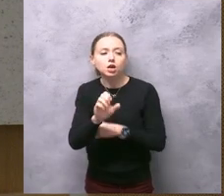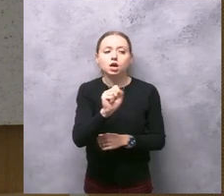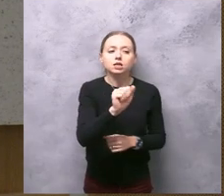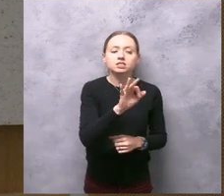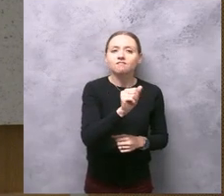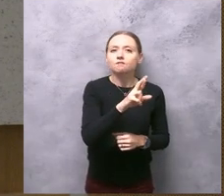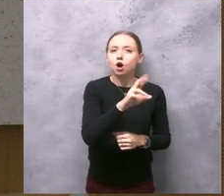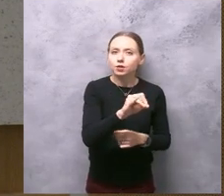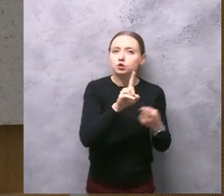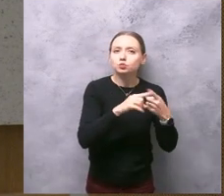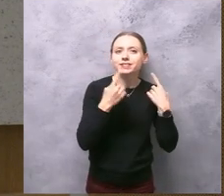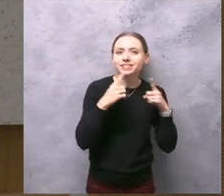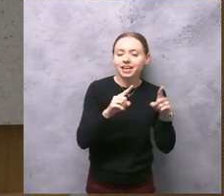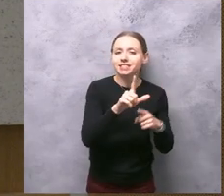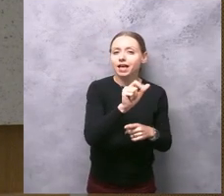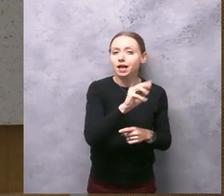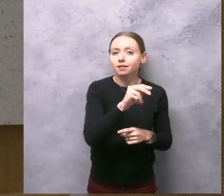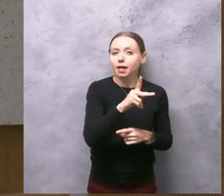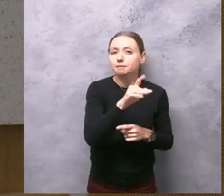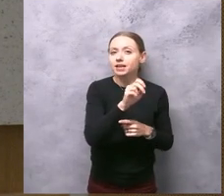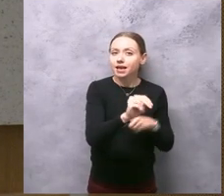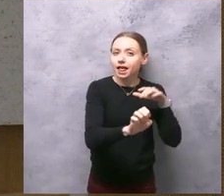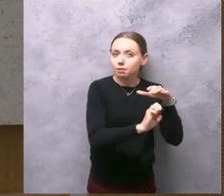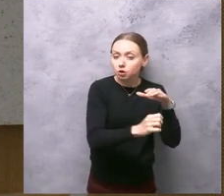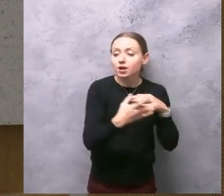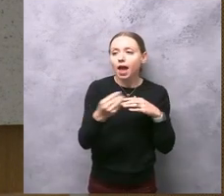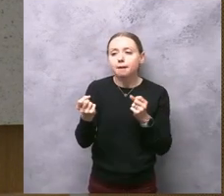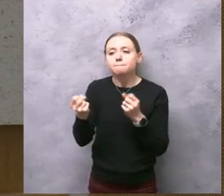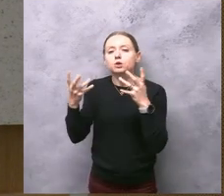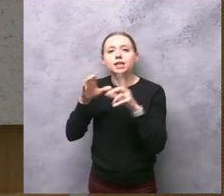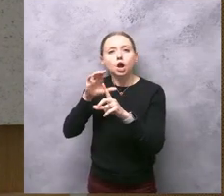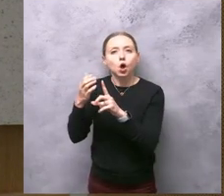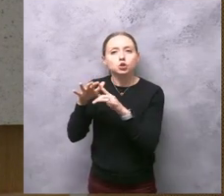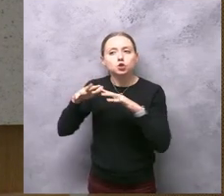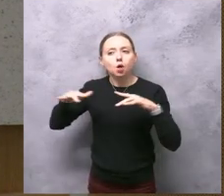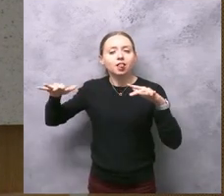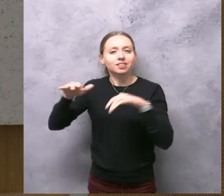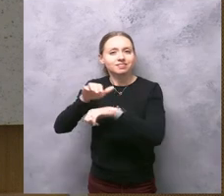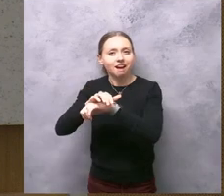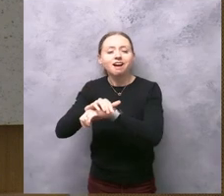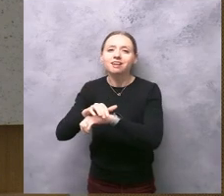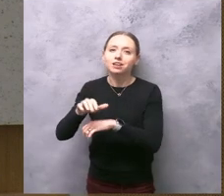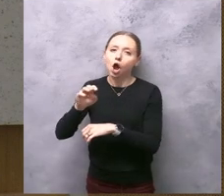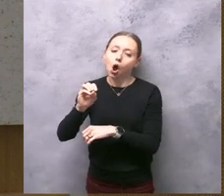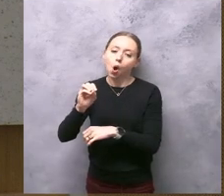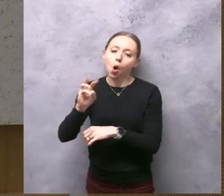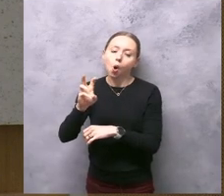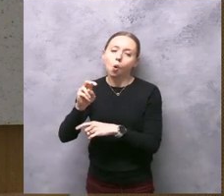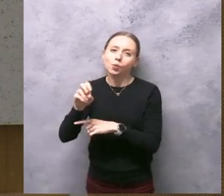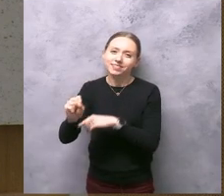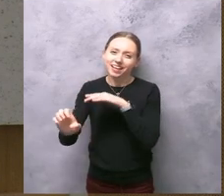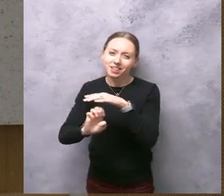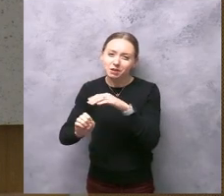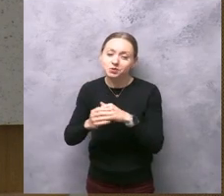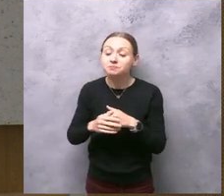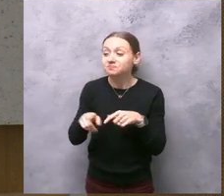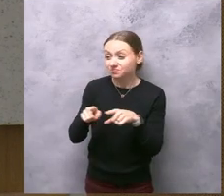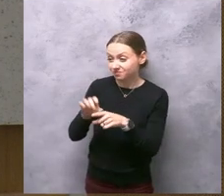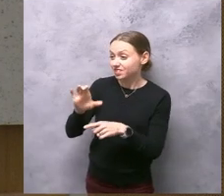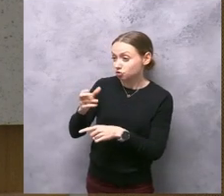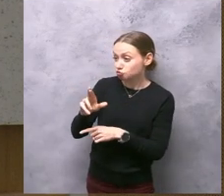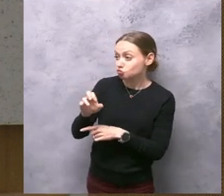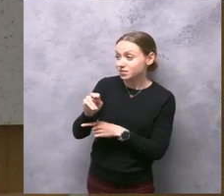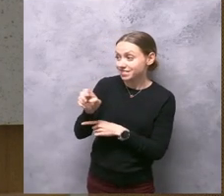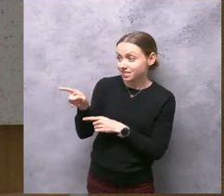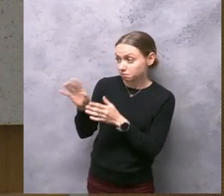Lampkin Elementary School, and Multicultural Night at Owens Elementary. Just as Christine said, when you get to